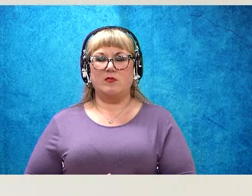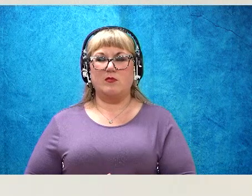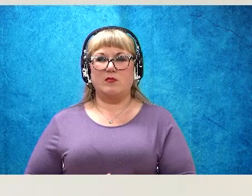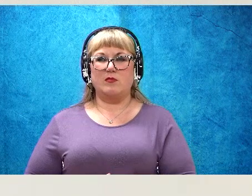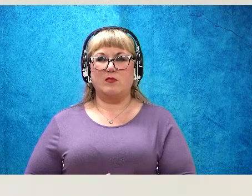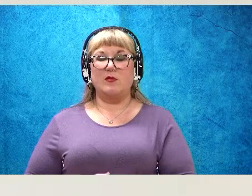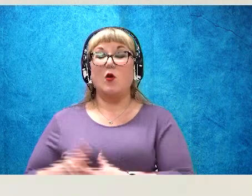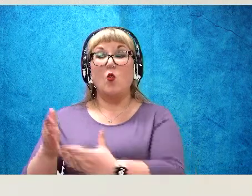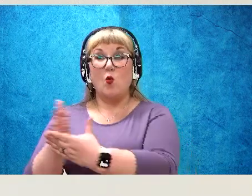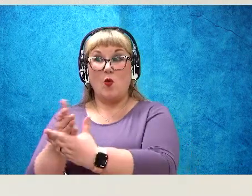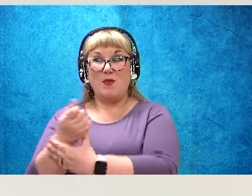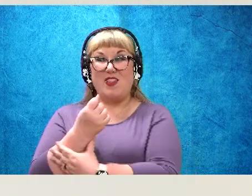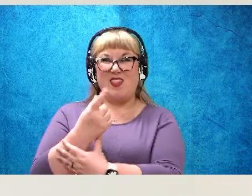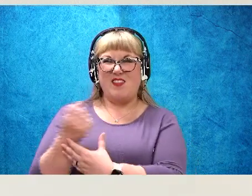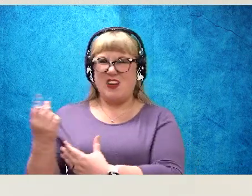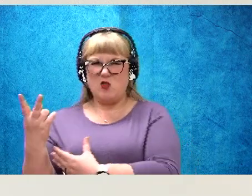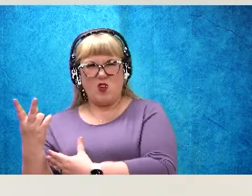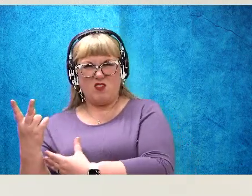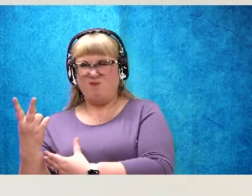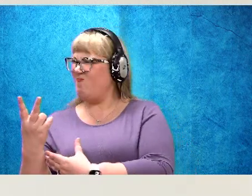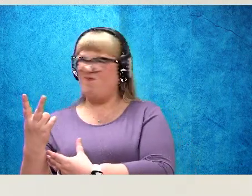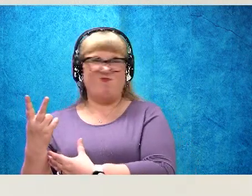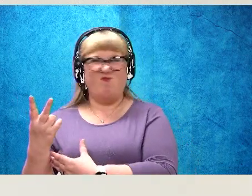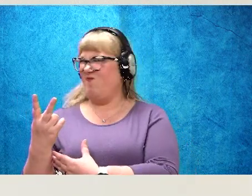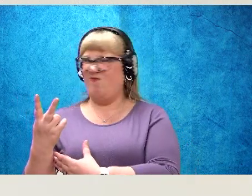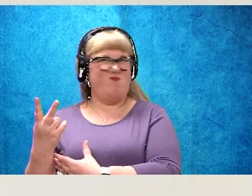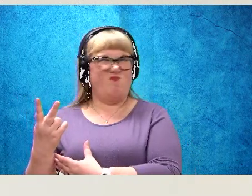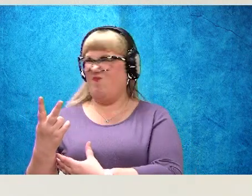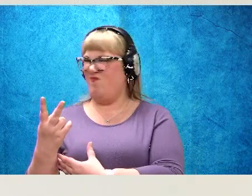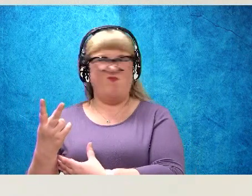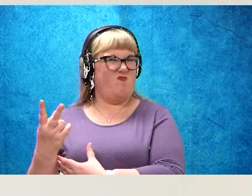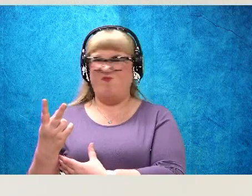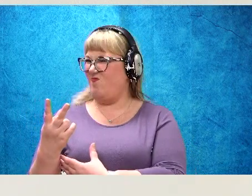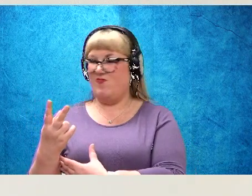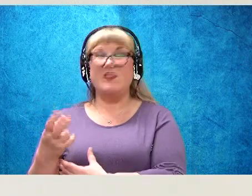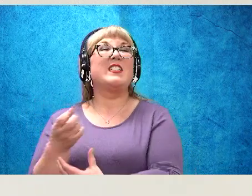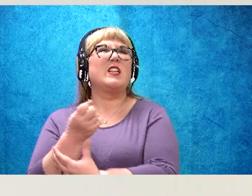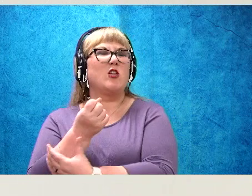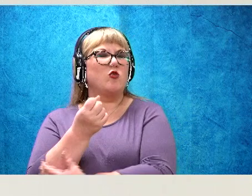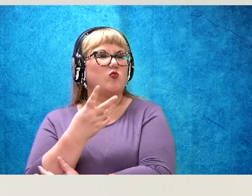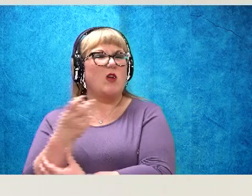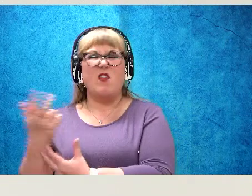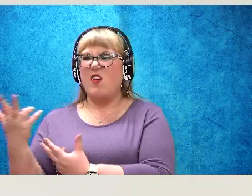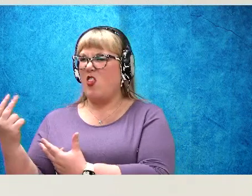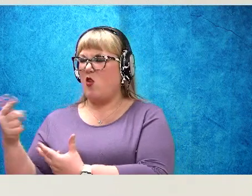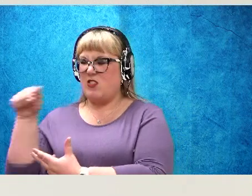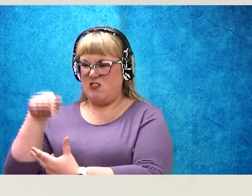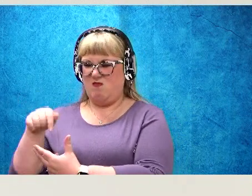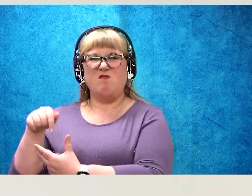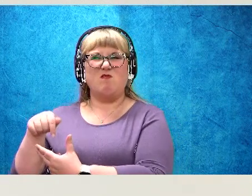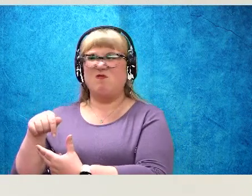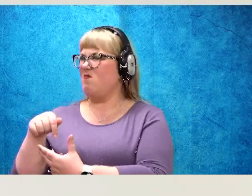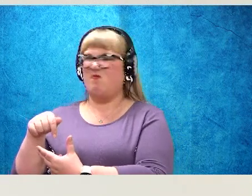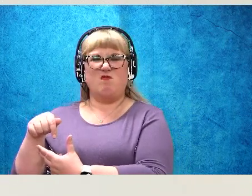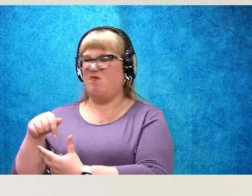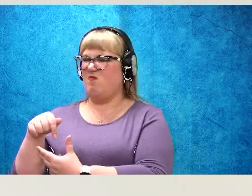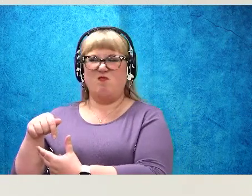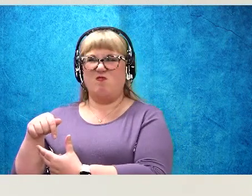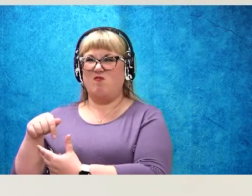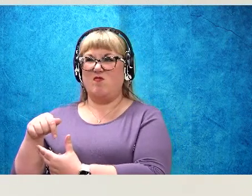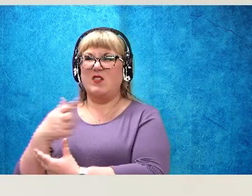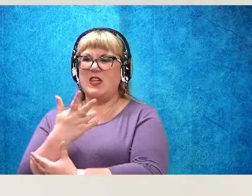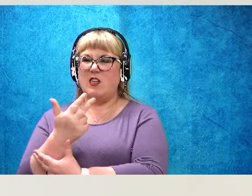Between 11 and 12? No. 12 and 13? No, not